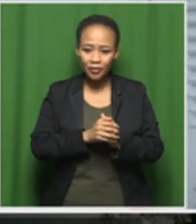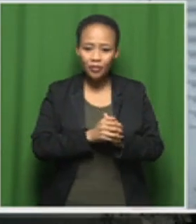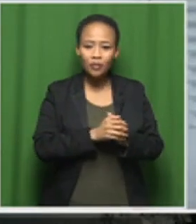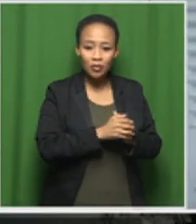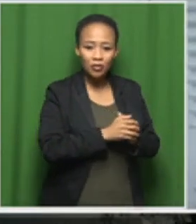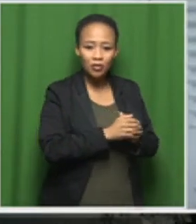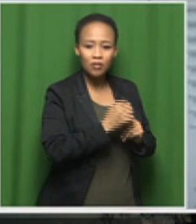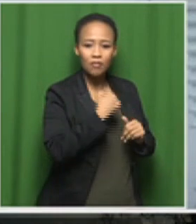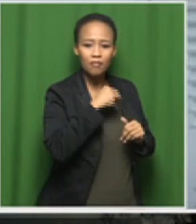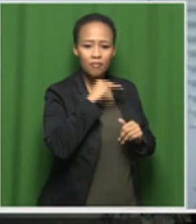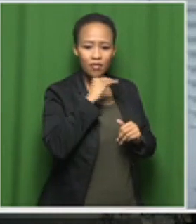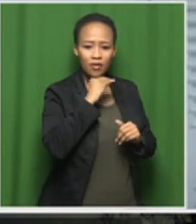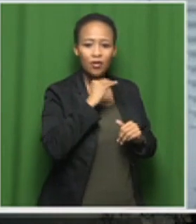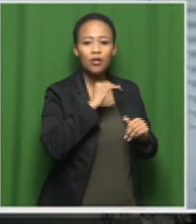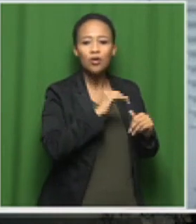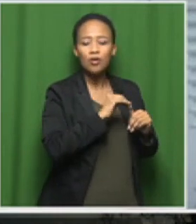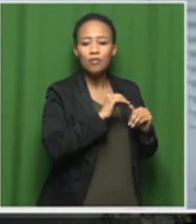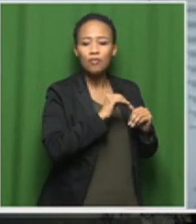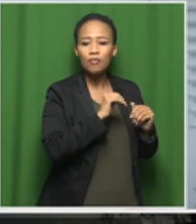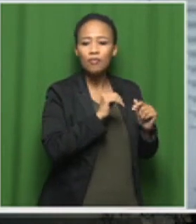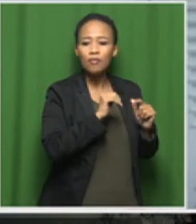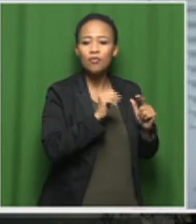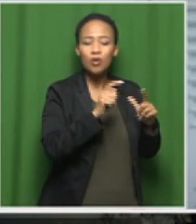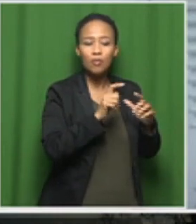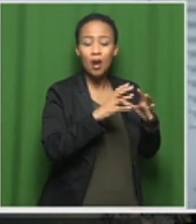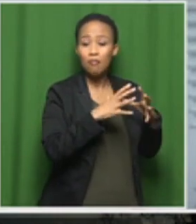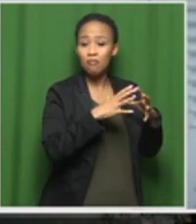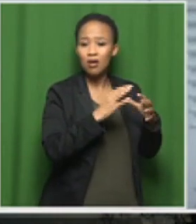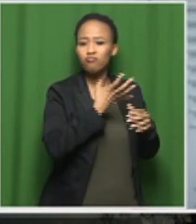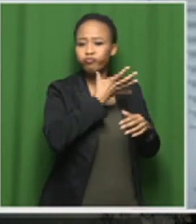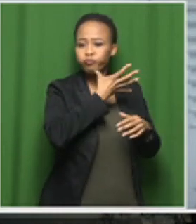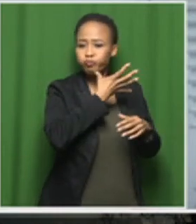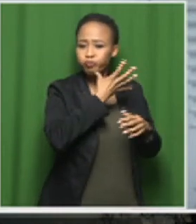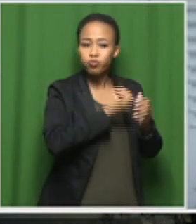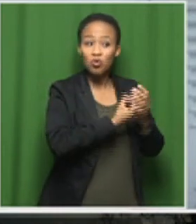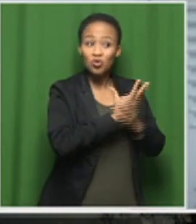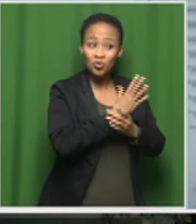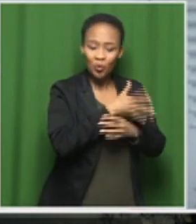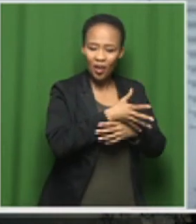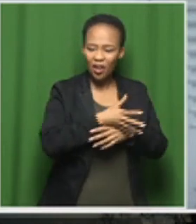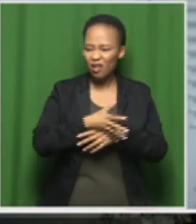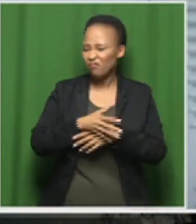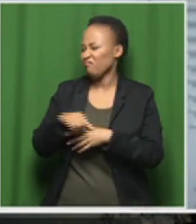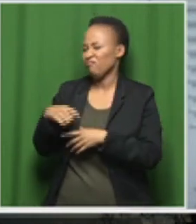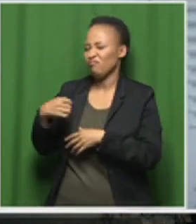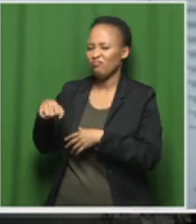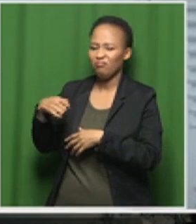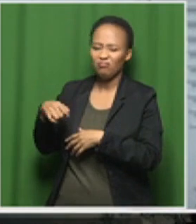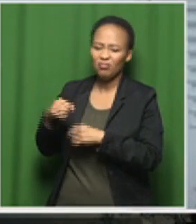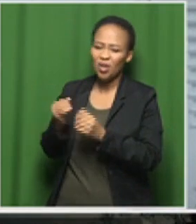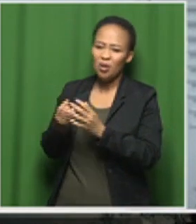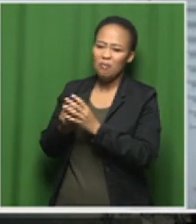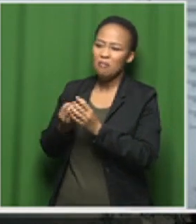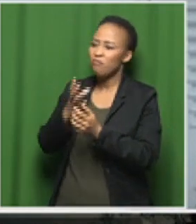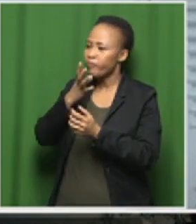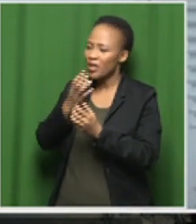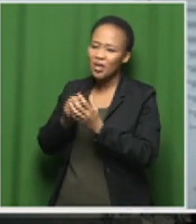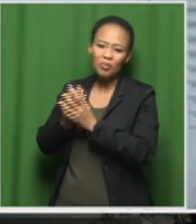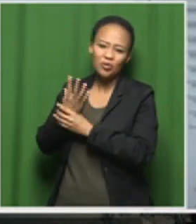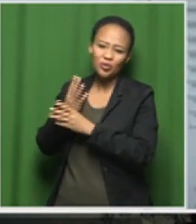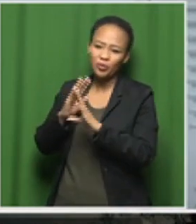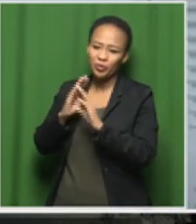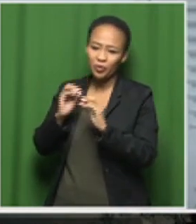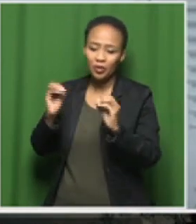No, it won't be. It won't be mass produced. Okay. Let's now talk about the pricing and what you consider when putting a price to your